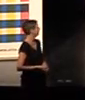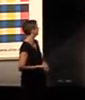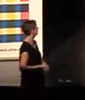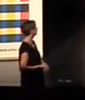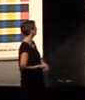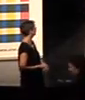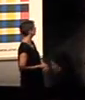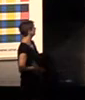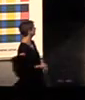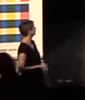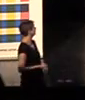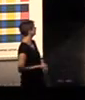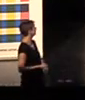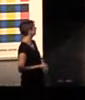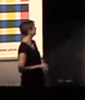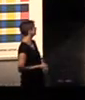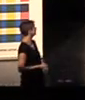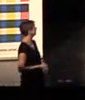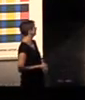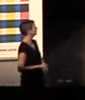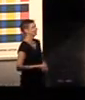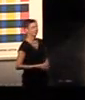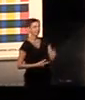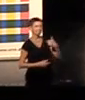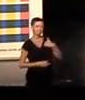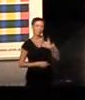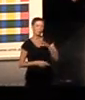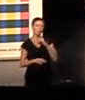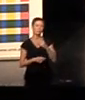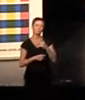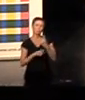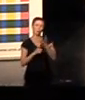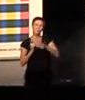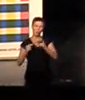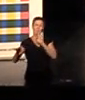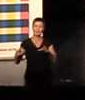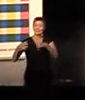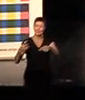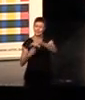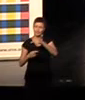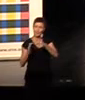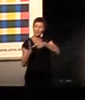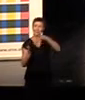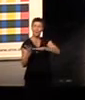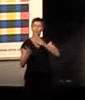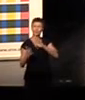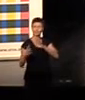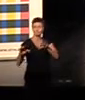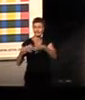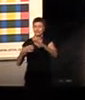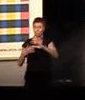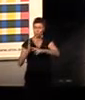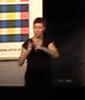ja thank you all will speak onbehagen of de team dat is in dit al over de place to to facilitate this